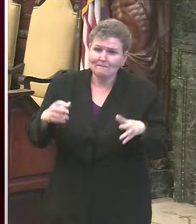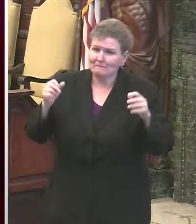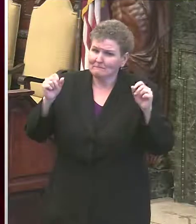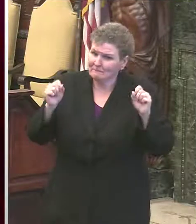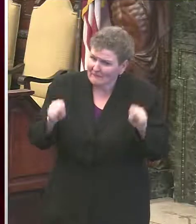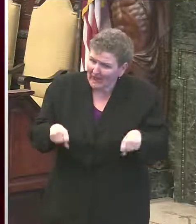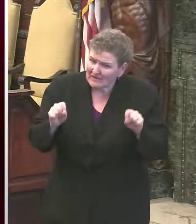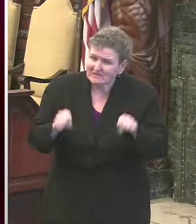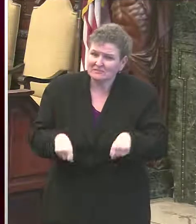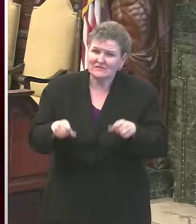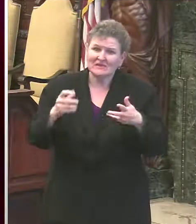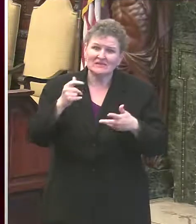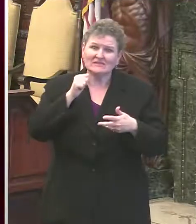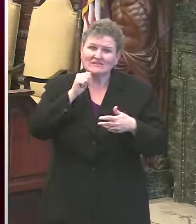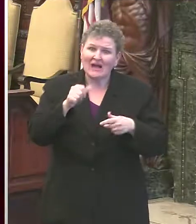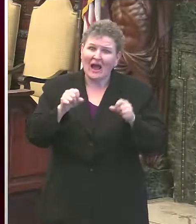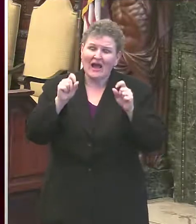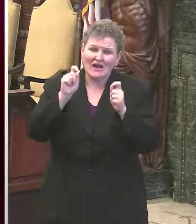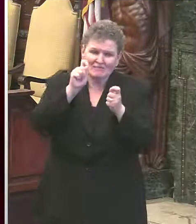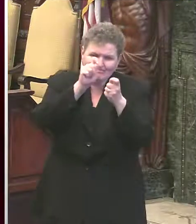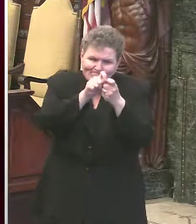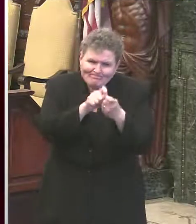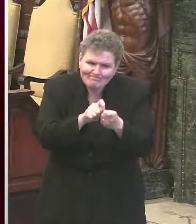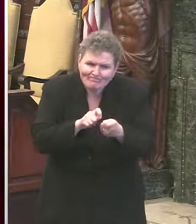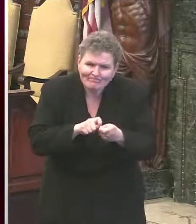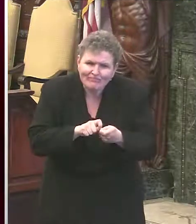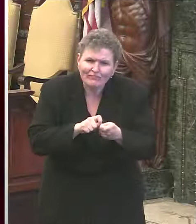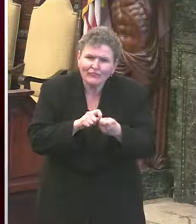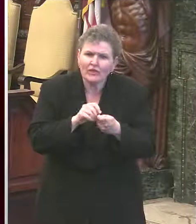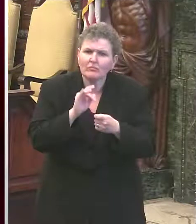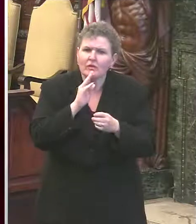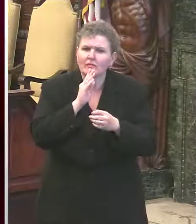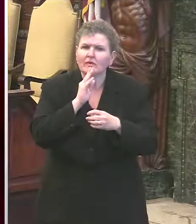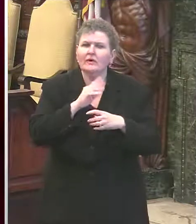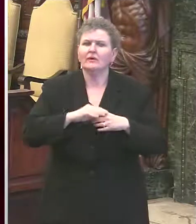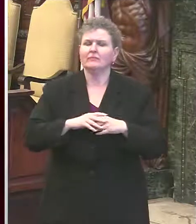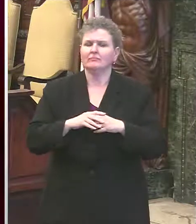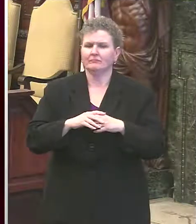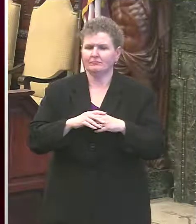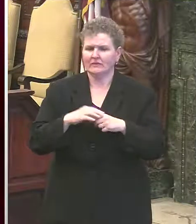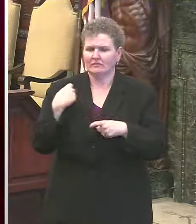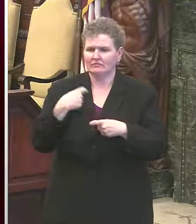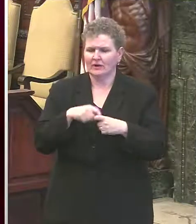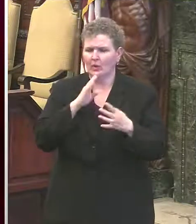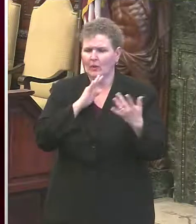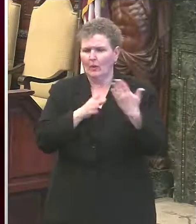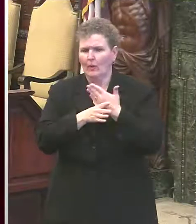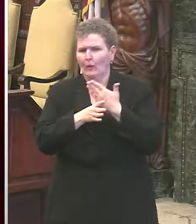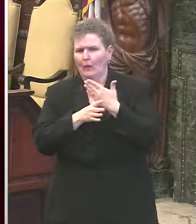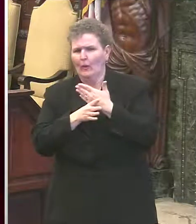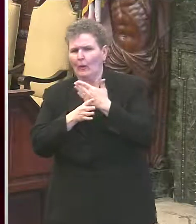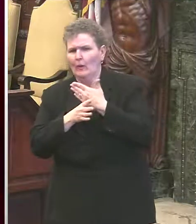everybody is protected. Tanto las palabras del alcalde como el Dr. Farley se interrumpieron por...